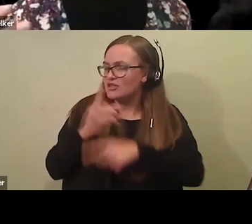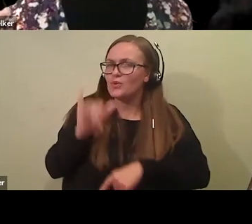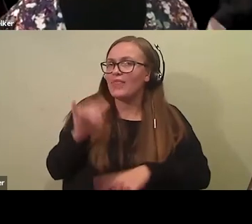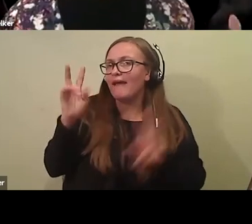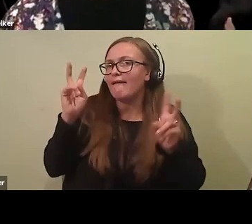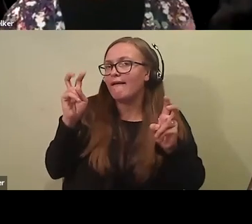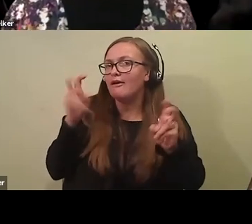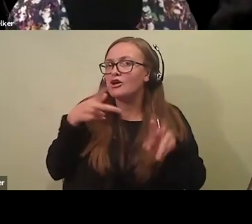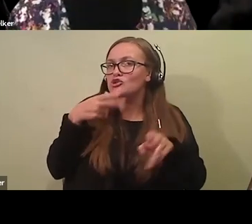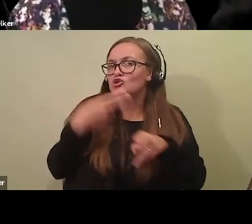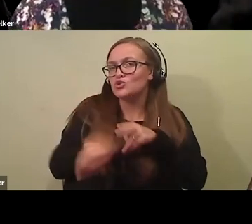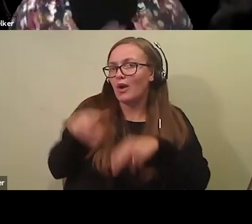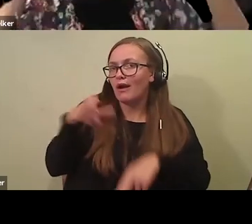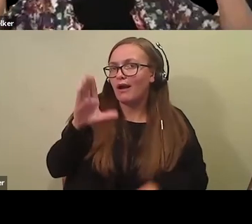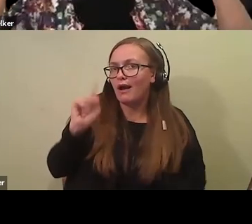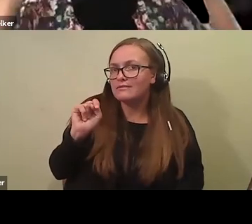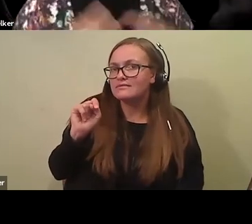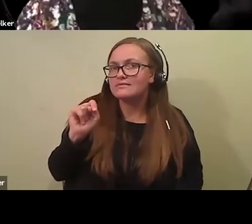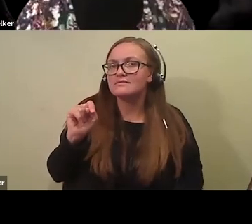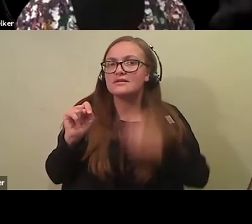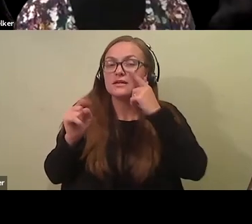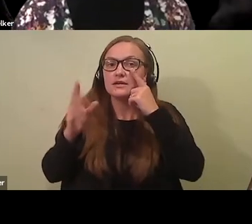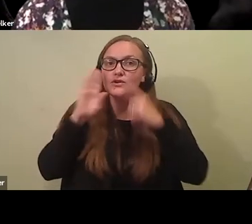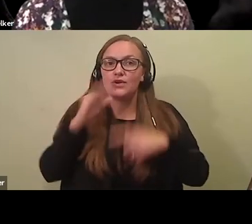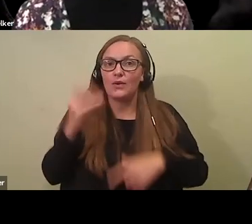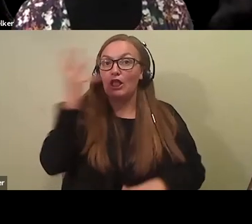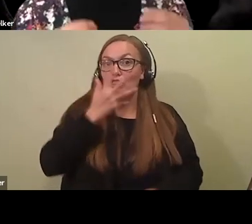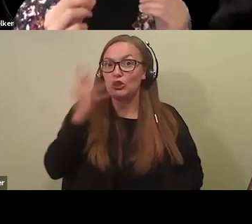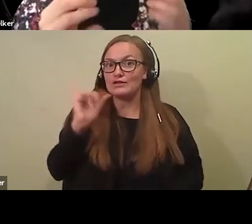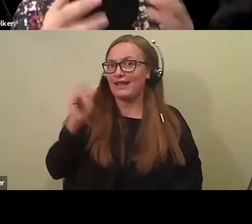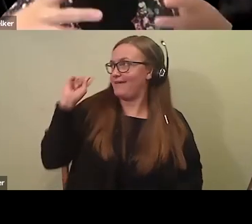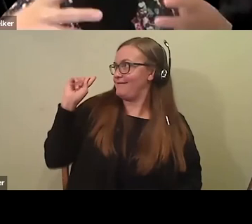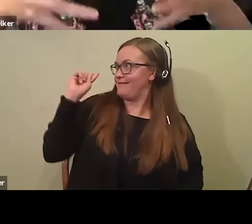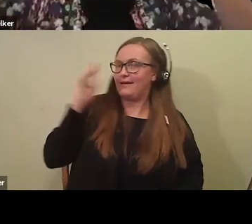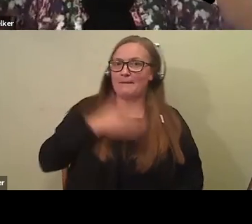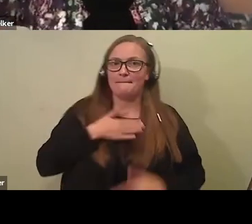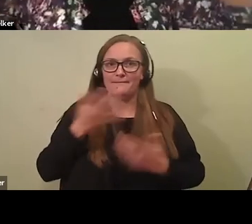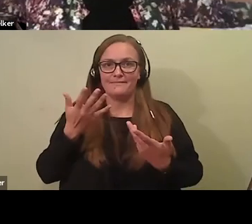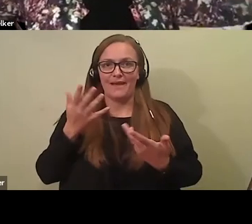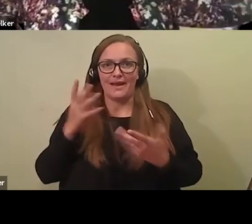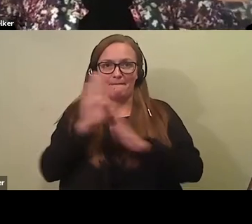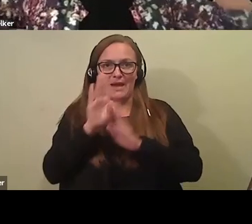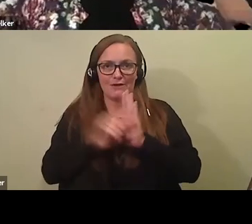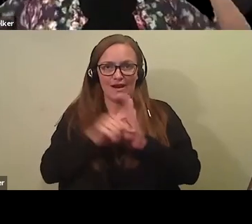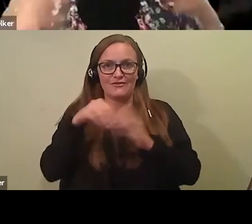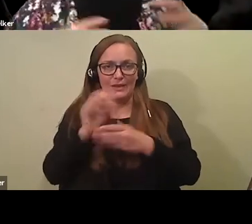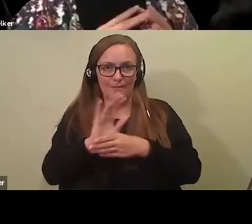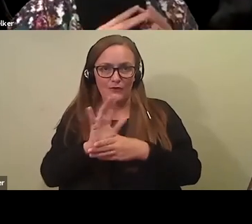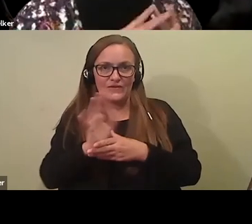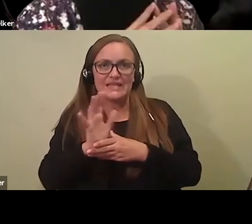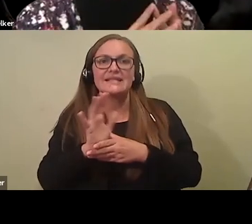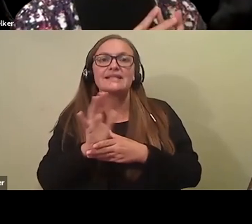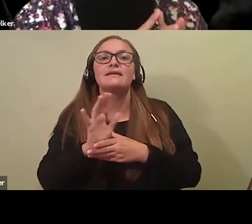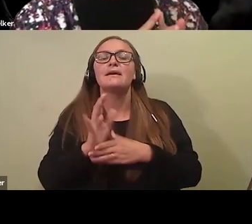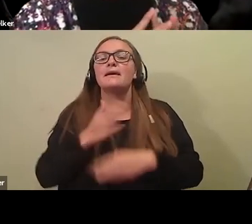show it in the films, you get something like my Zoom background where you have the light from the stars stretch back. And